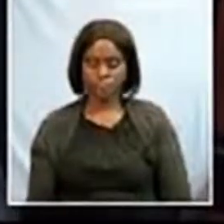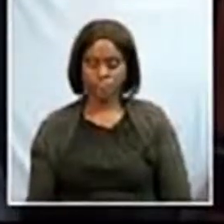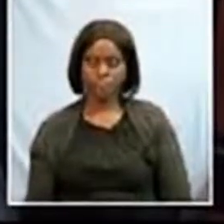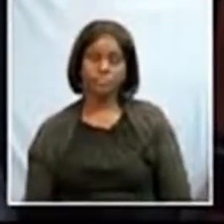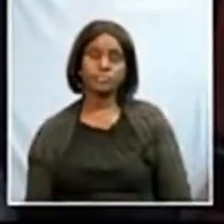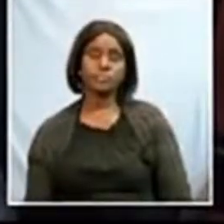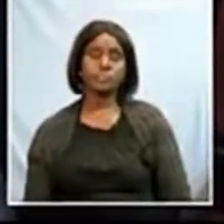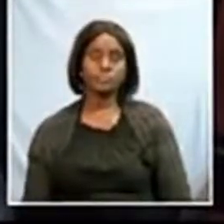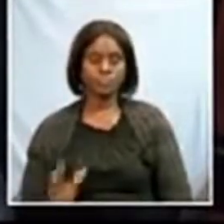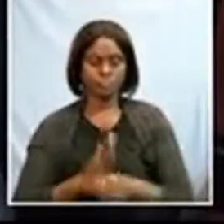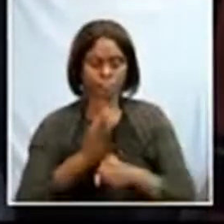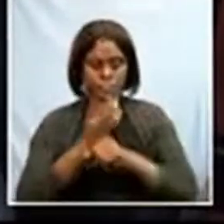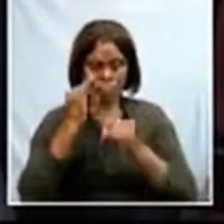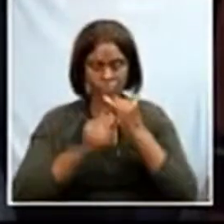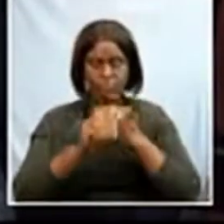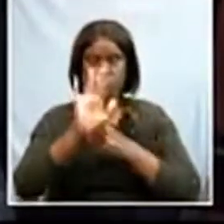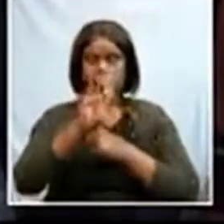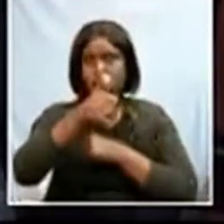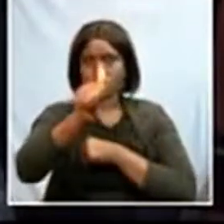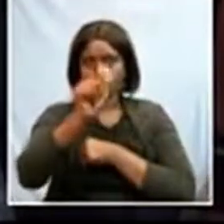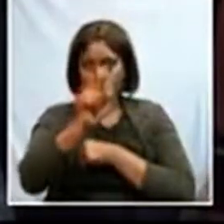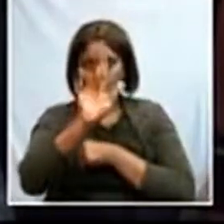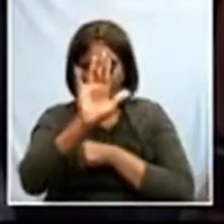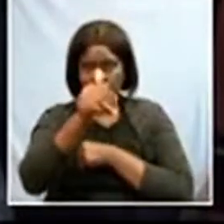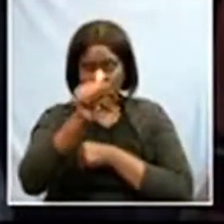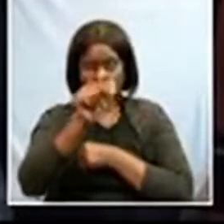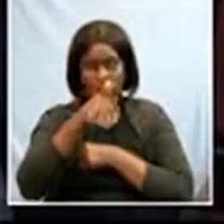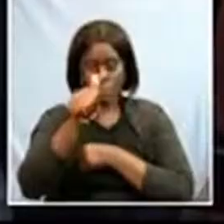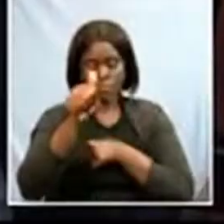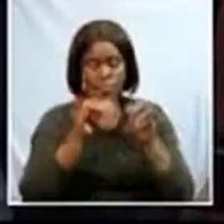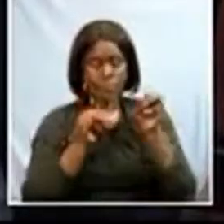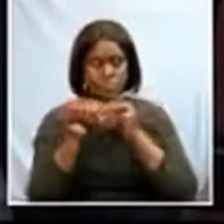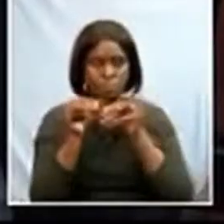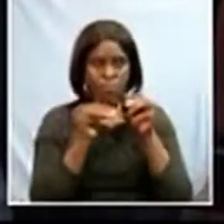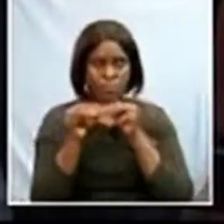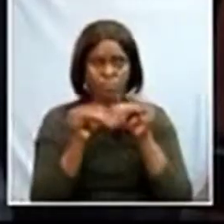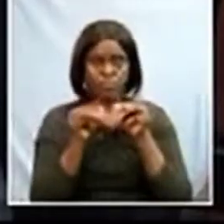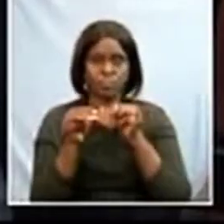And then you yourself, as management,